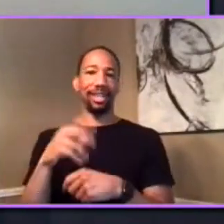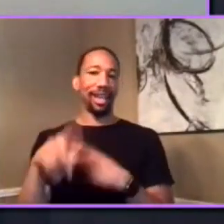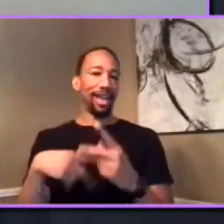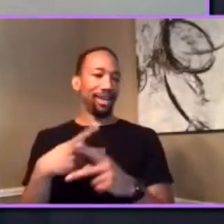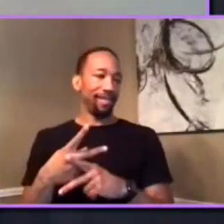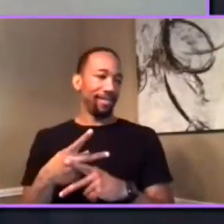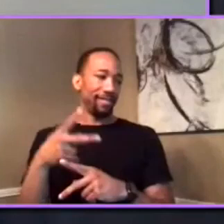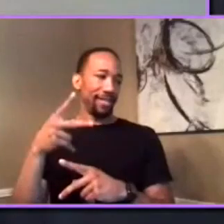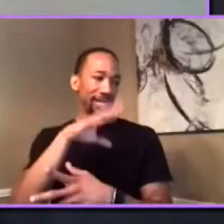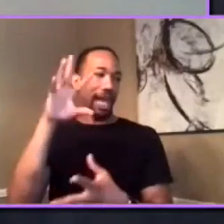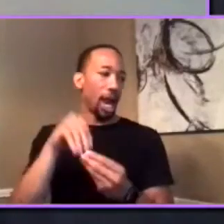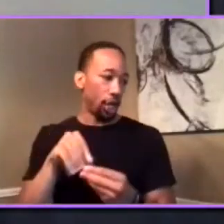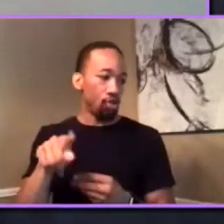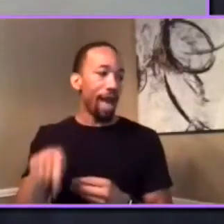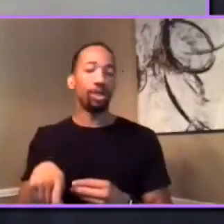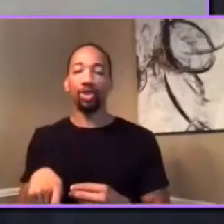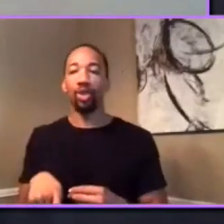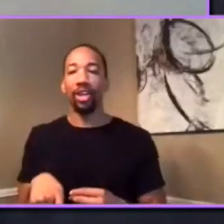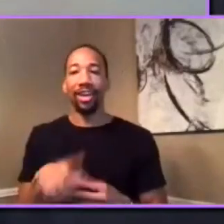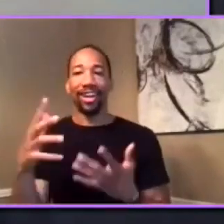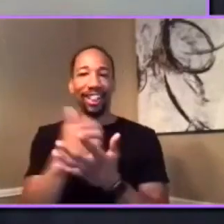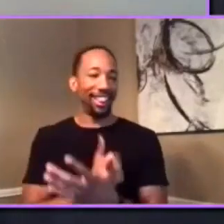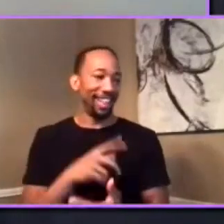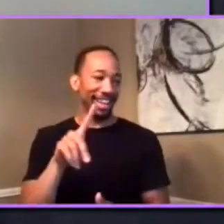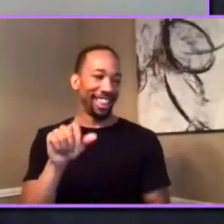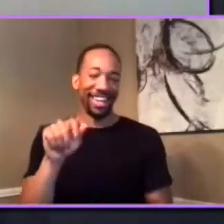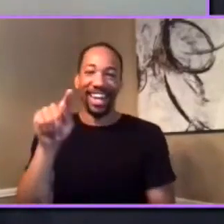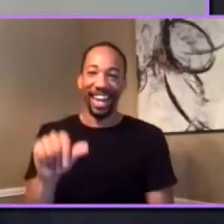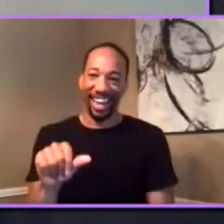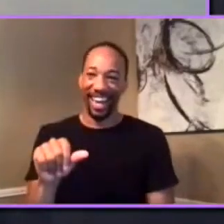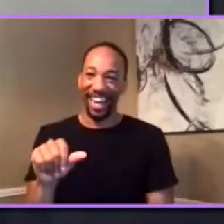to actually collect the data to inform what that solution is going to be.